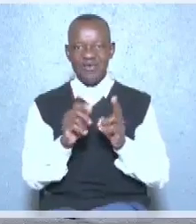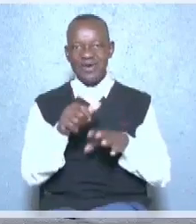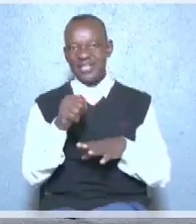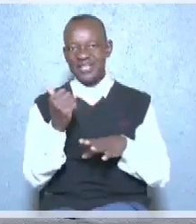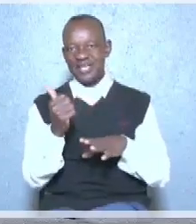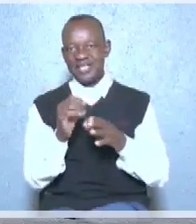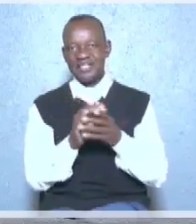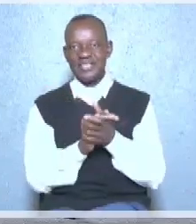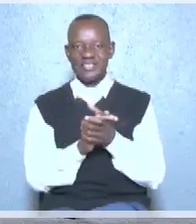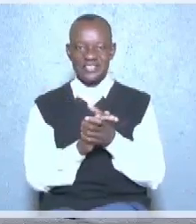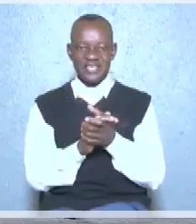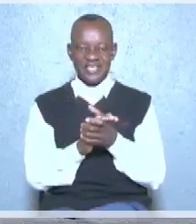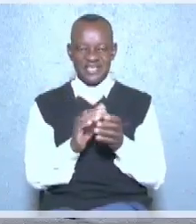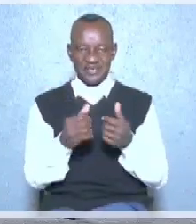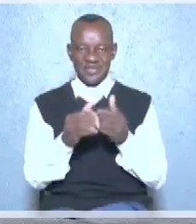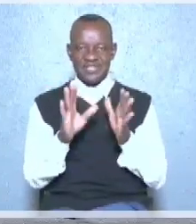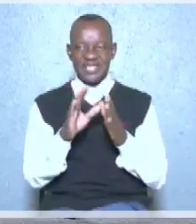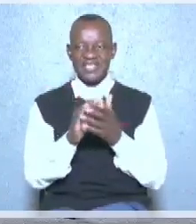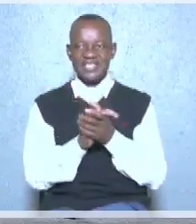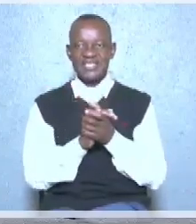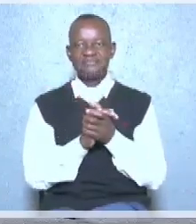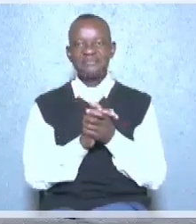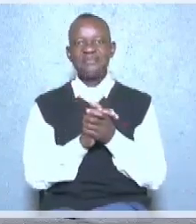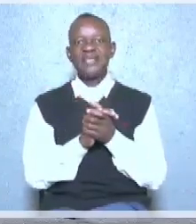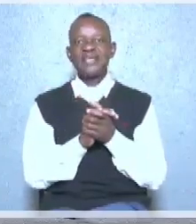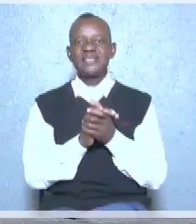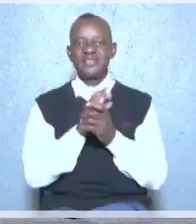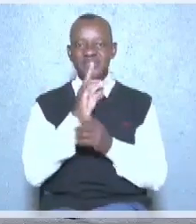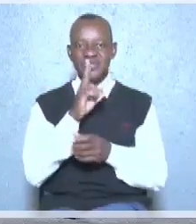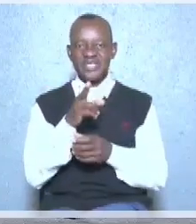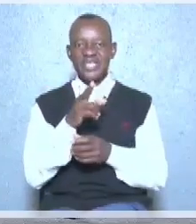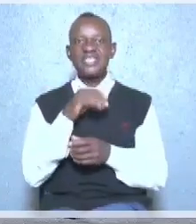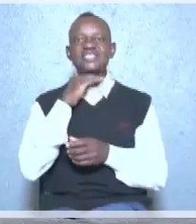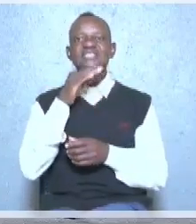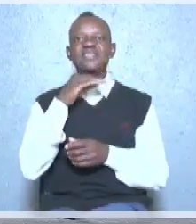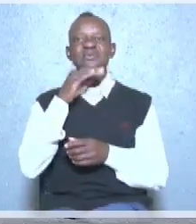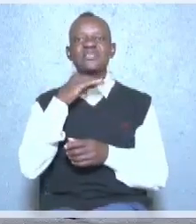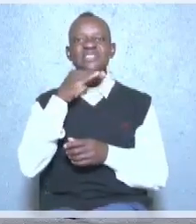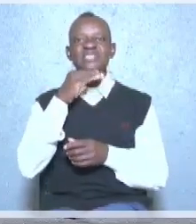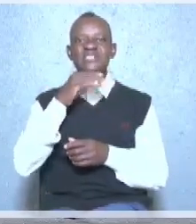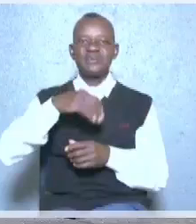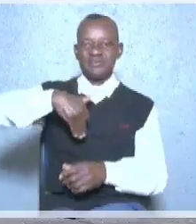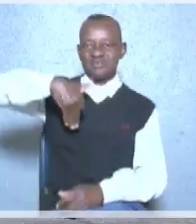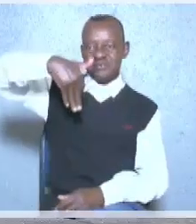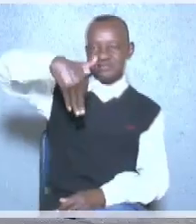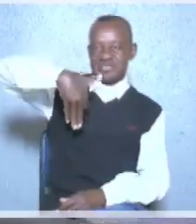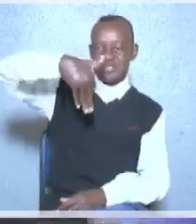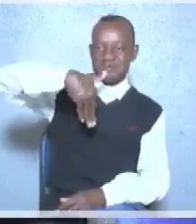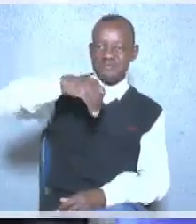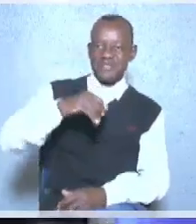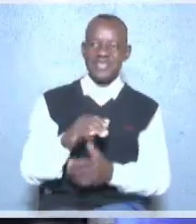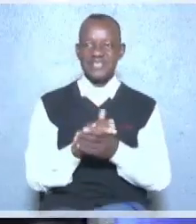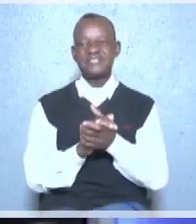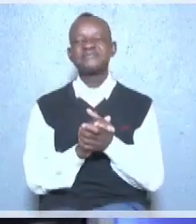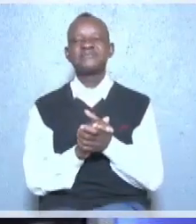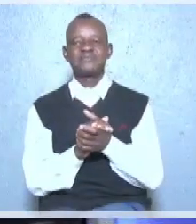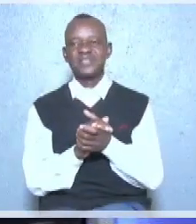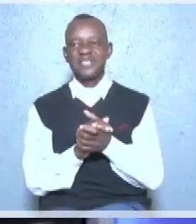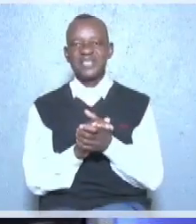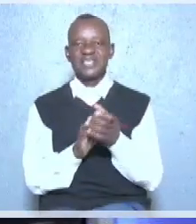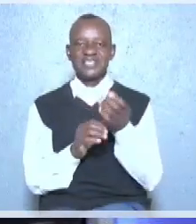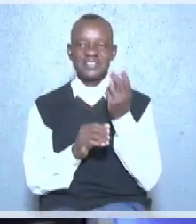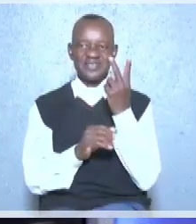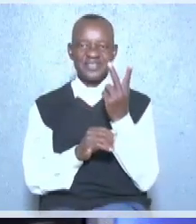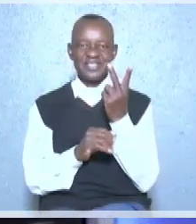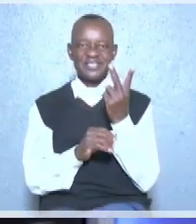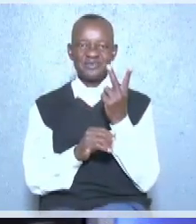to tell so many other Namibian stories. Thank you so much, gentlemen. All right. Thank you. I was Vickson Hangula and Armas Shivute,